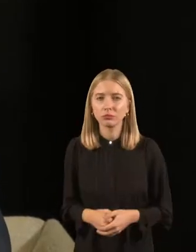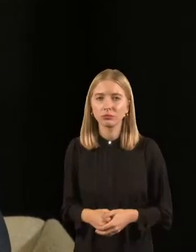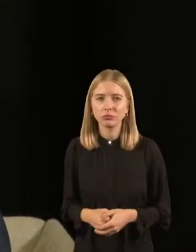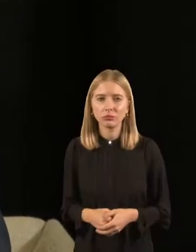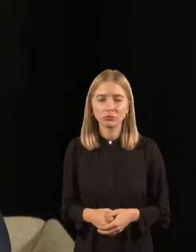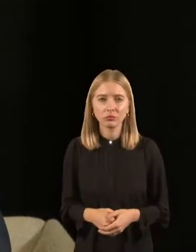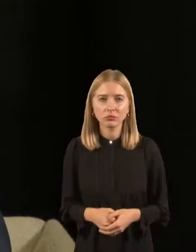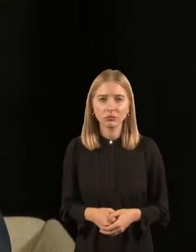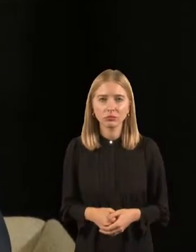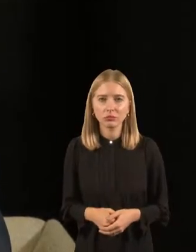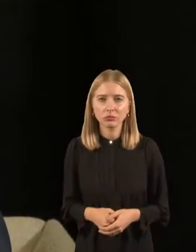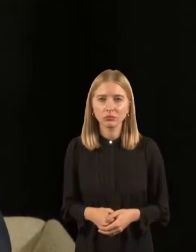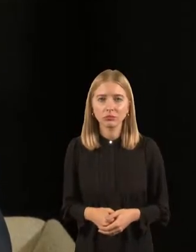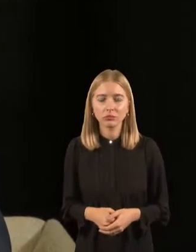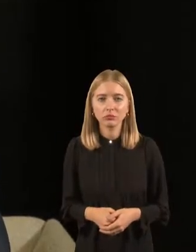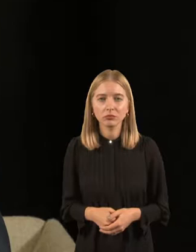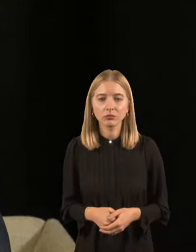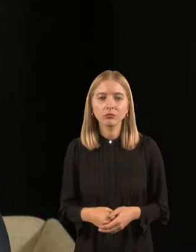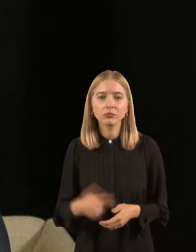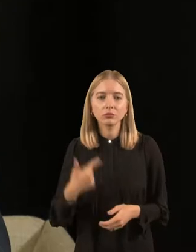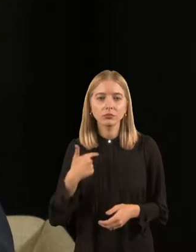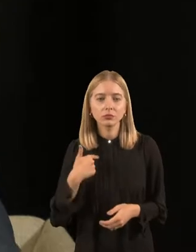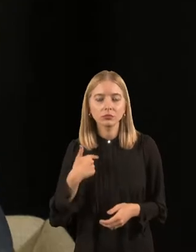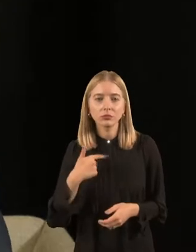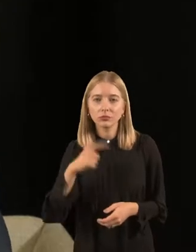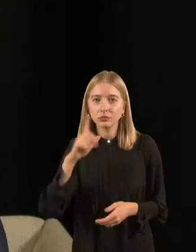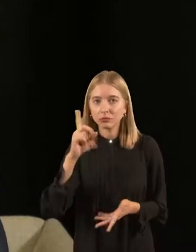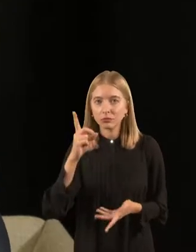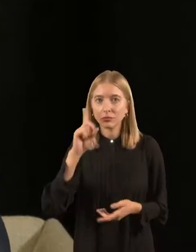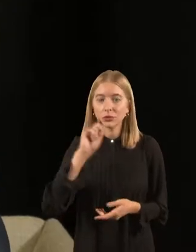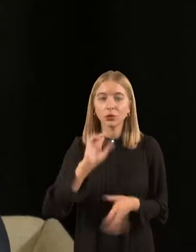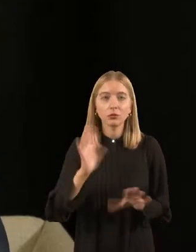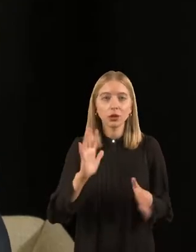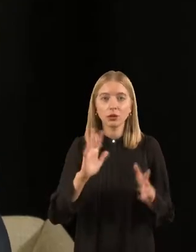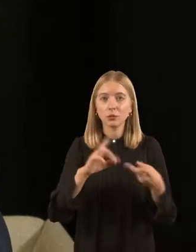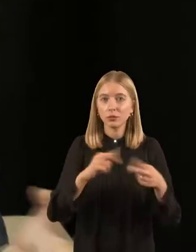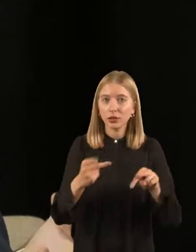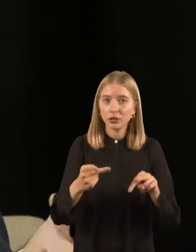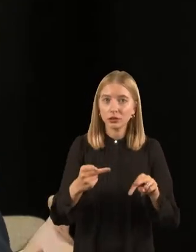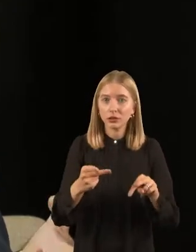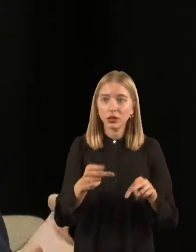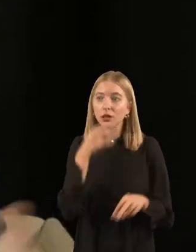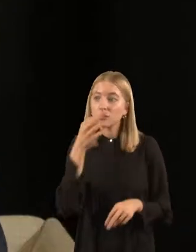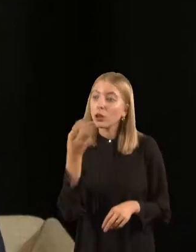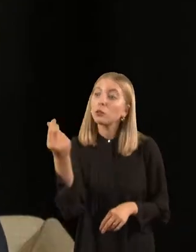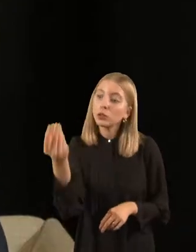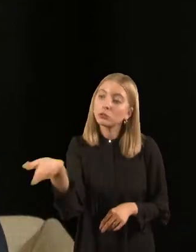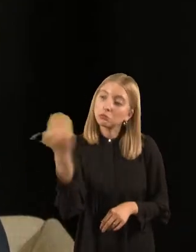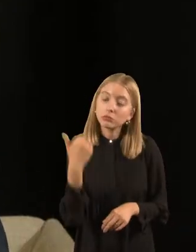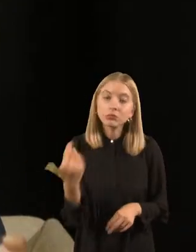that there are ways of raising these funds by saving